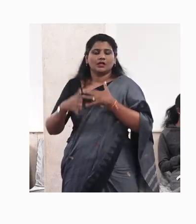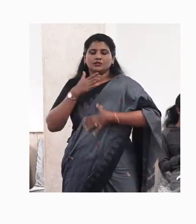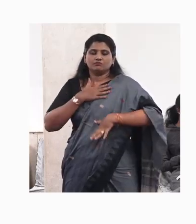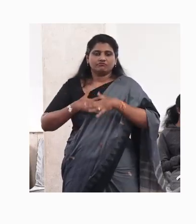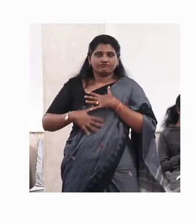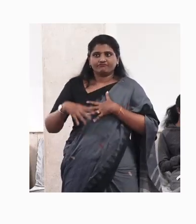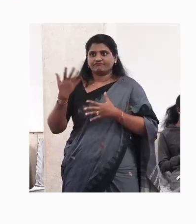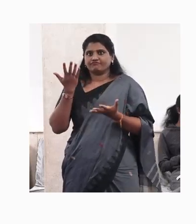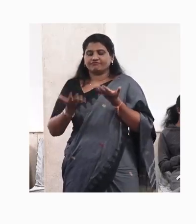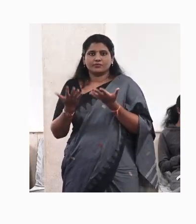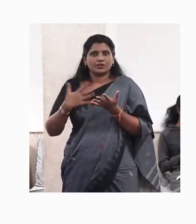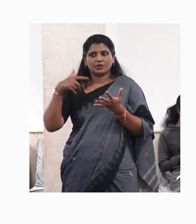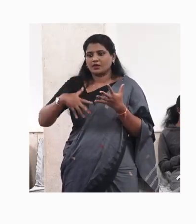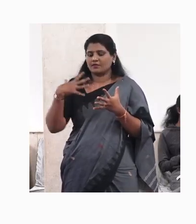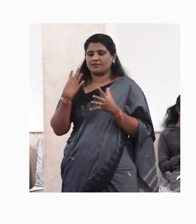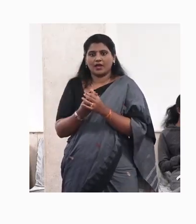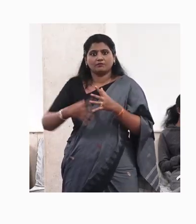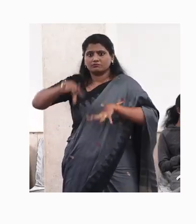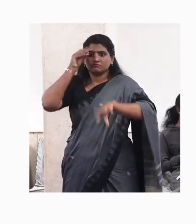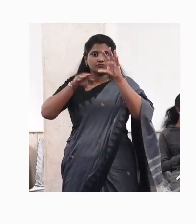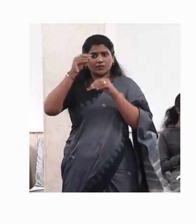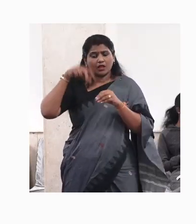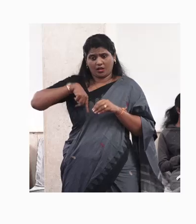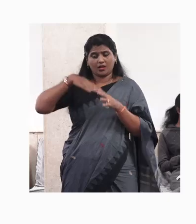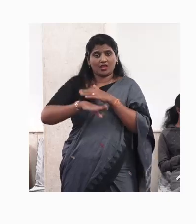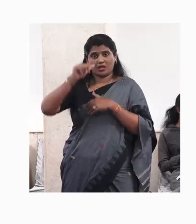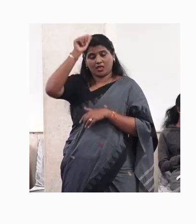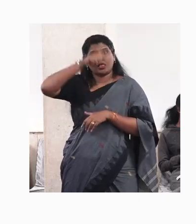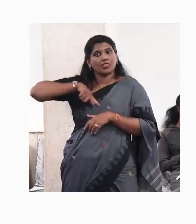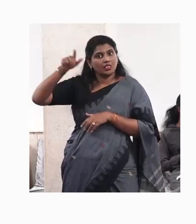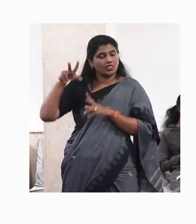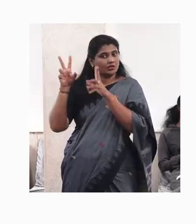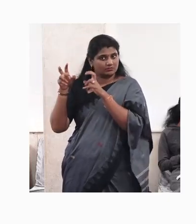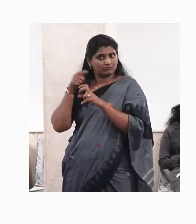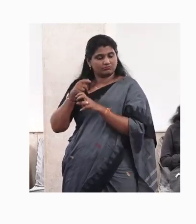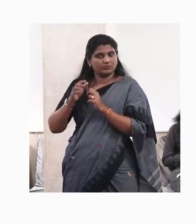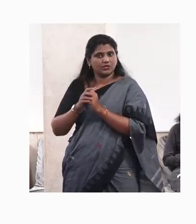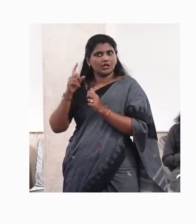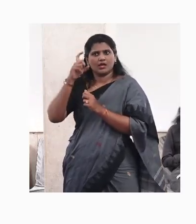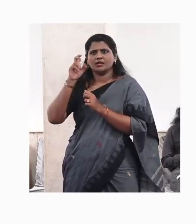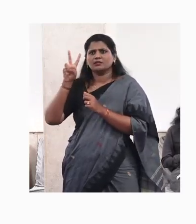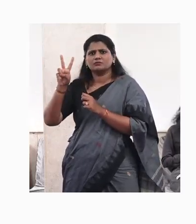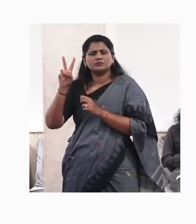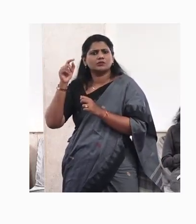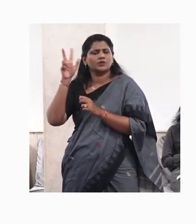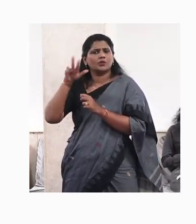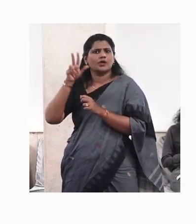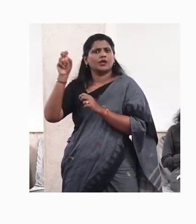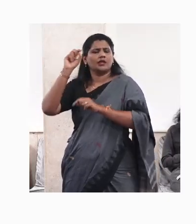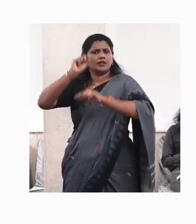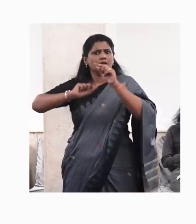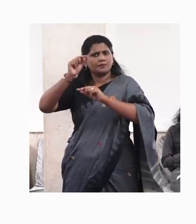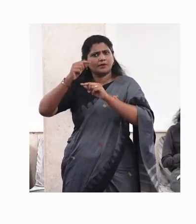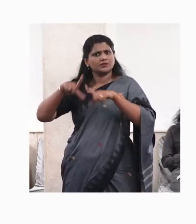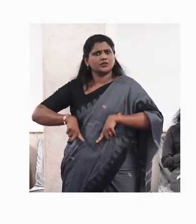which is something that we have to learn to live with in the Indian context, especially in the case of about 70 to 80% of our population that